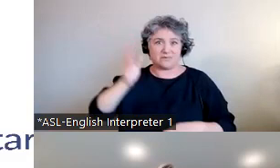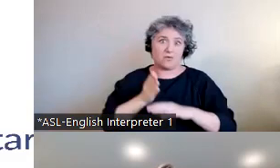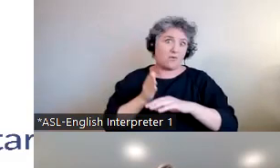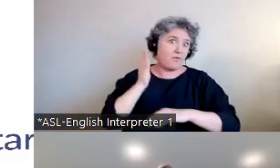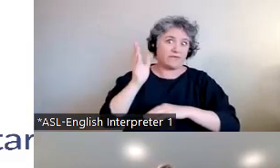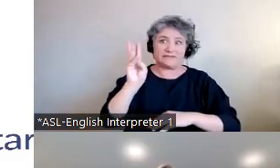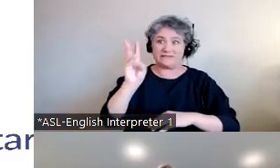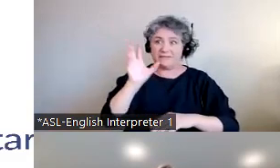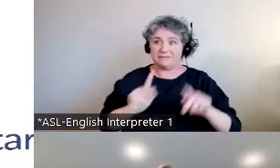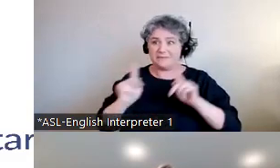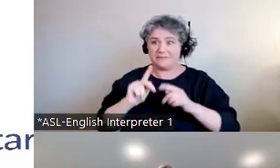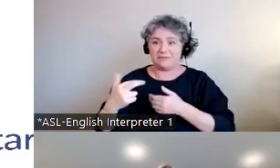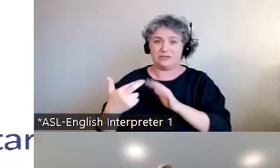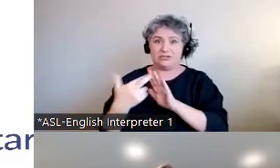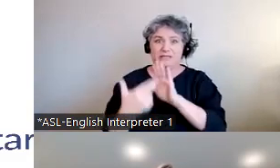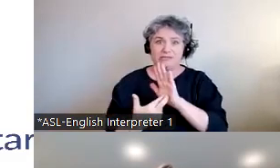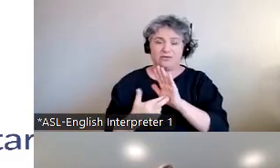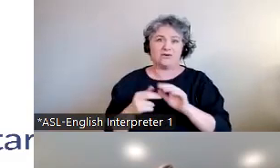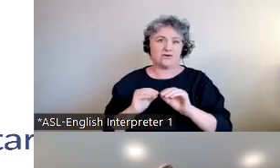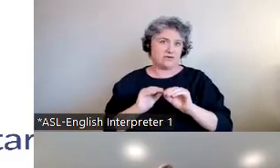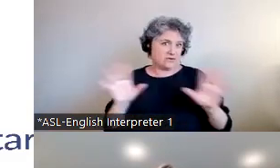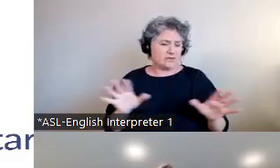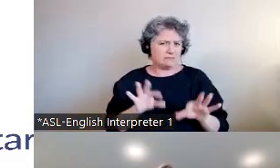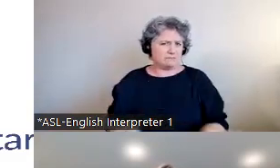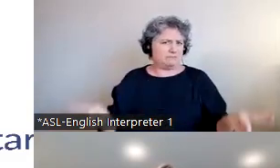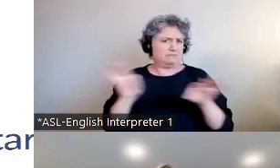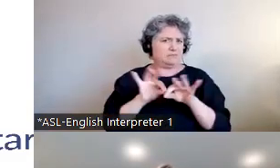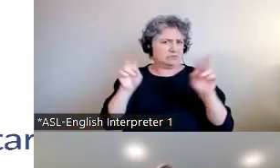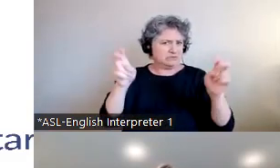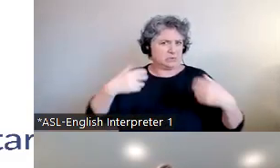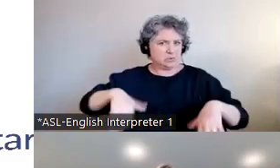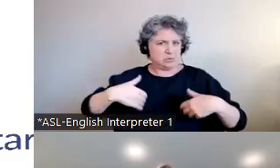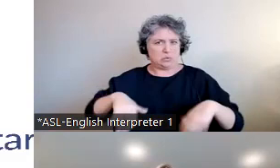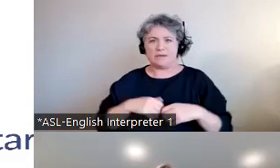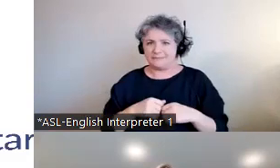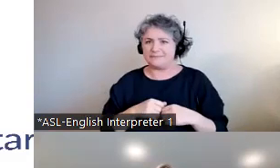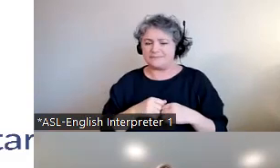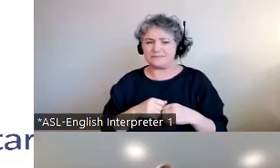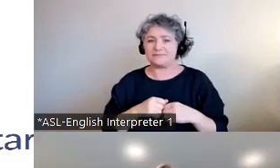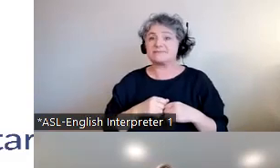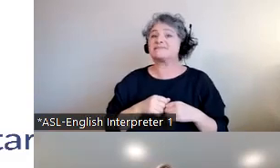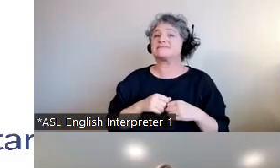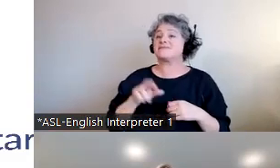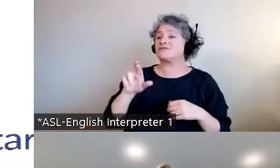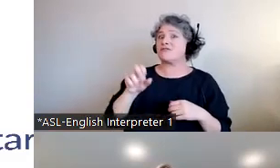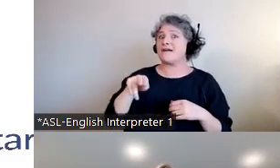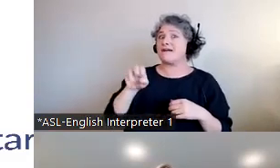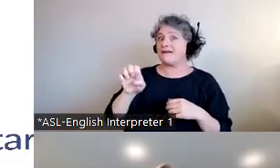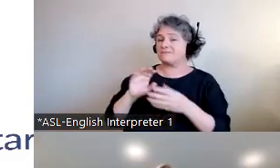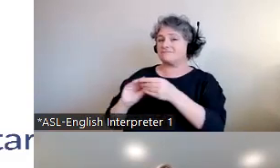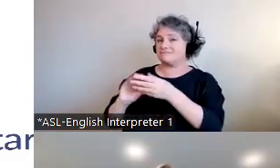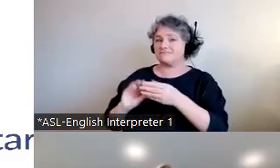600 people registering, so obviously it's a very important topic. So as Ryan said, my name is Karen. I'm